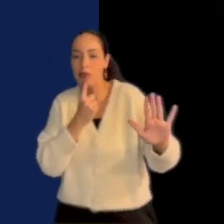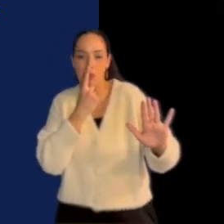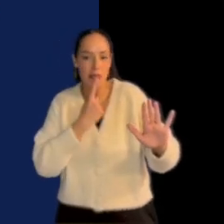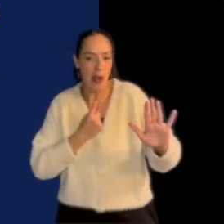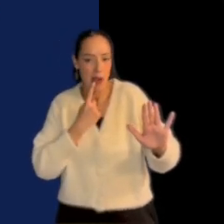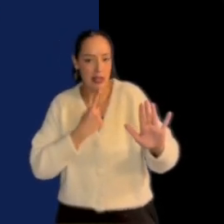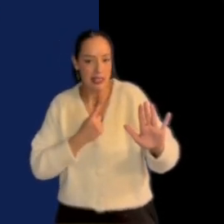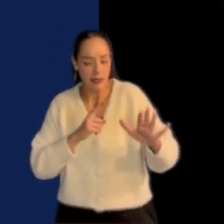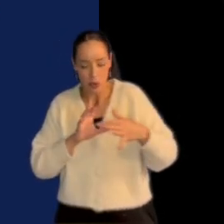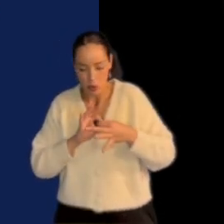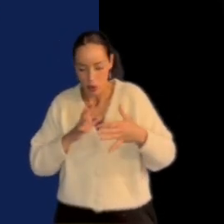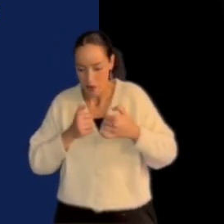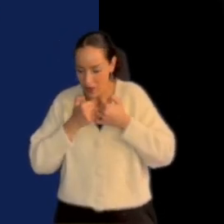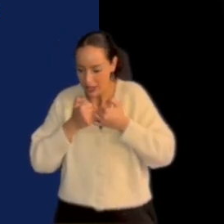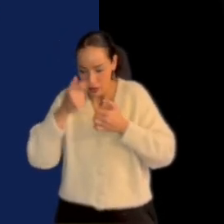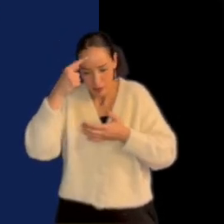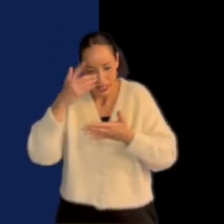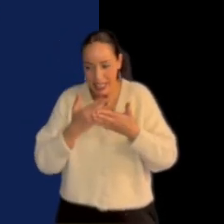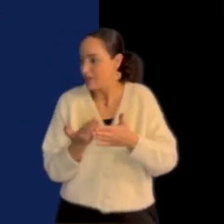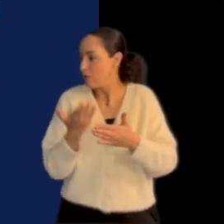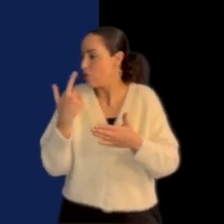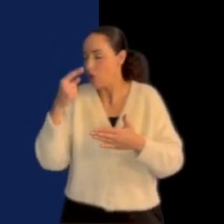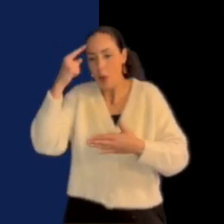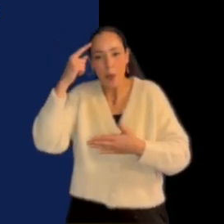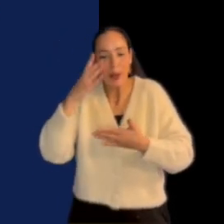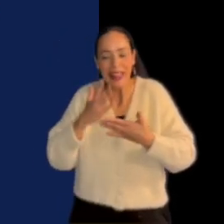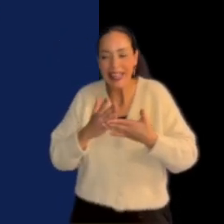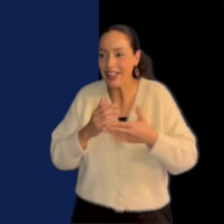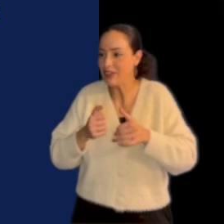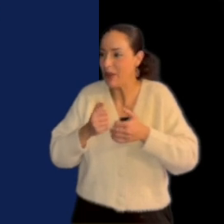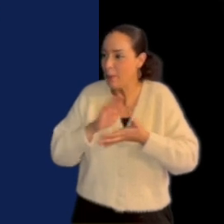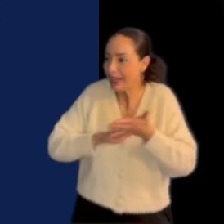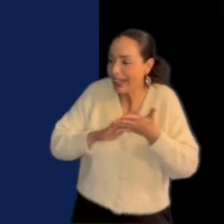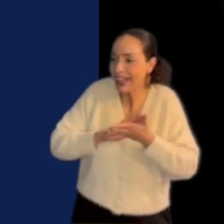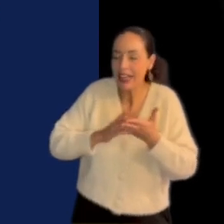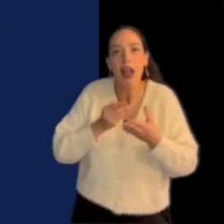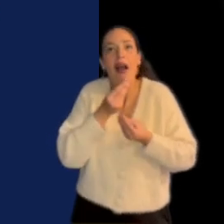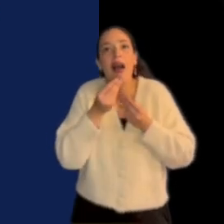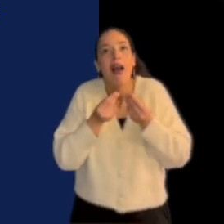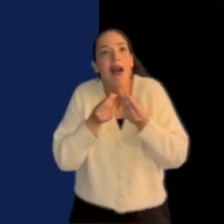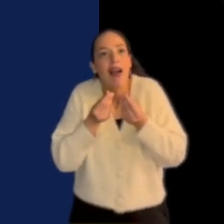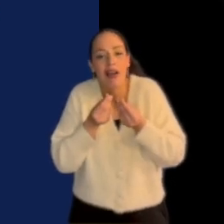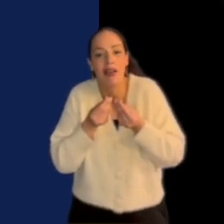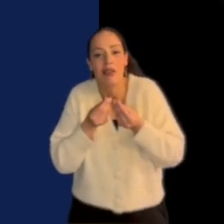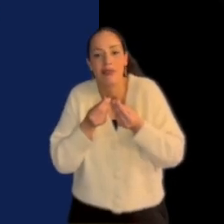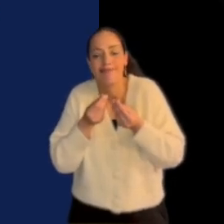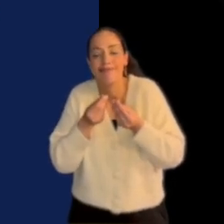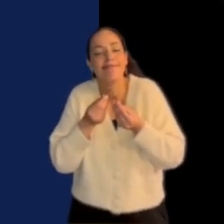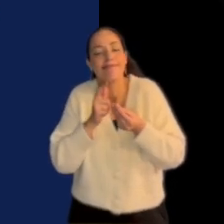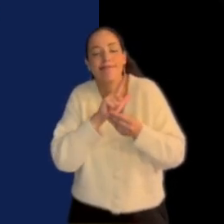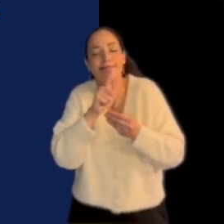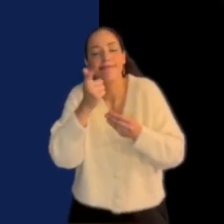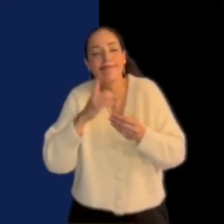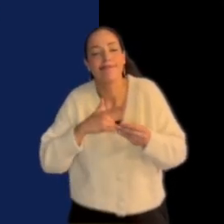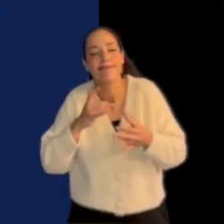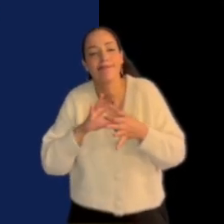meaning, our colleagues, and those very organisational goals that we were working so tirelessly to